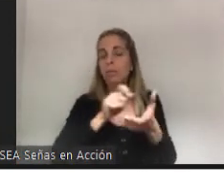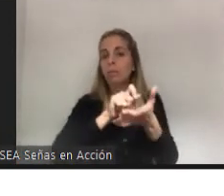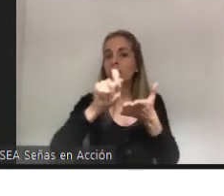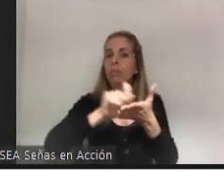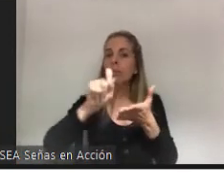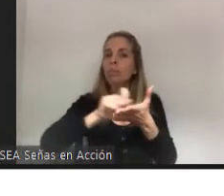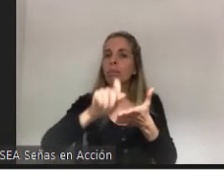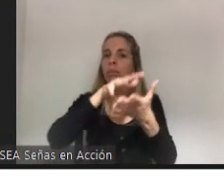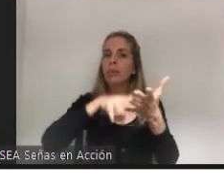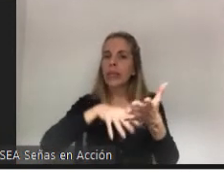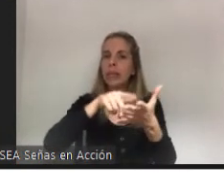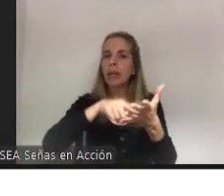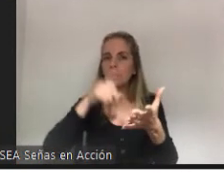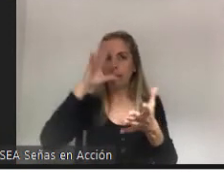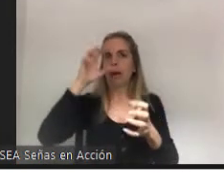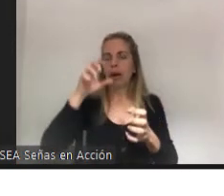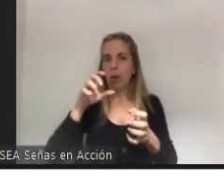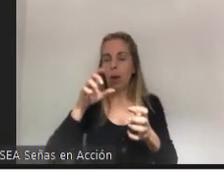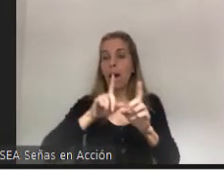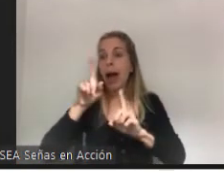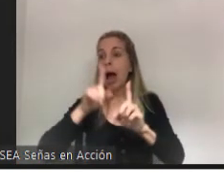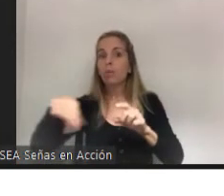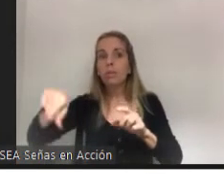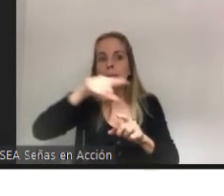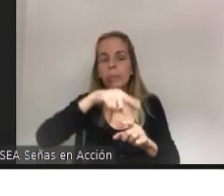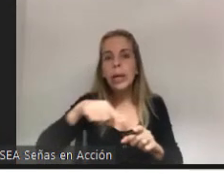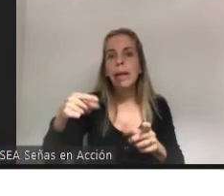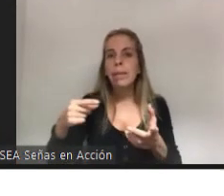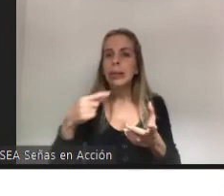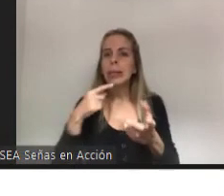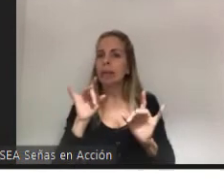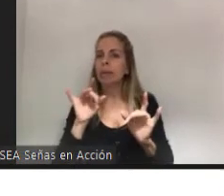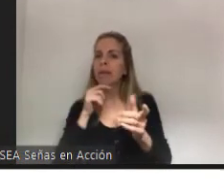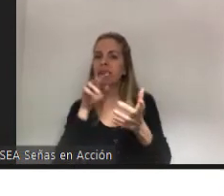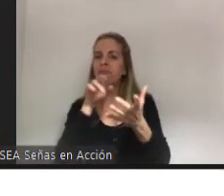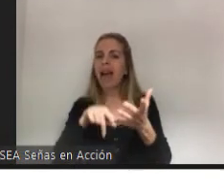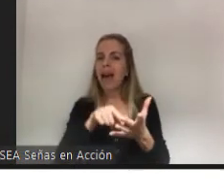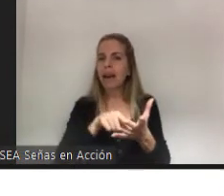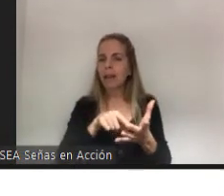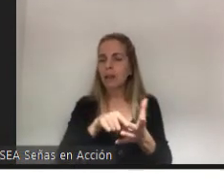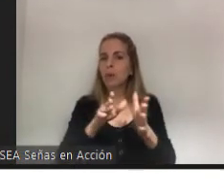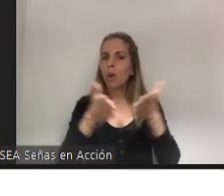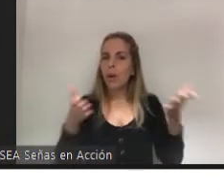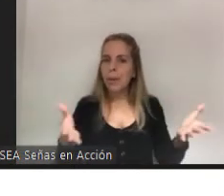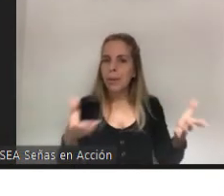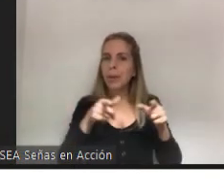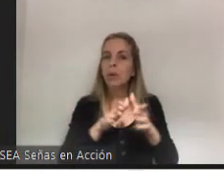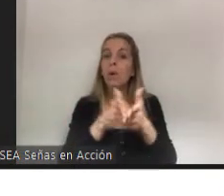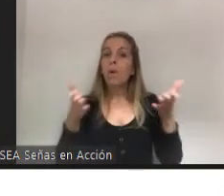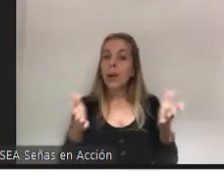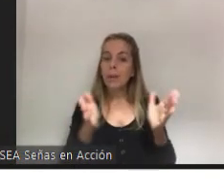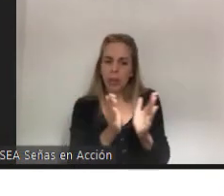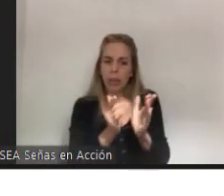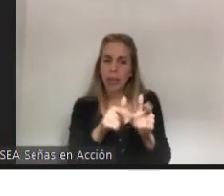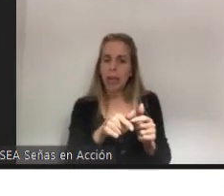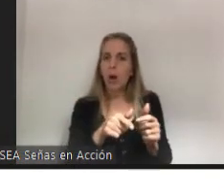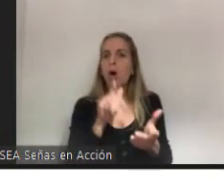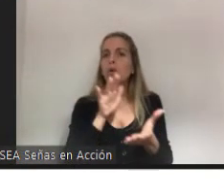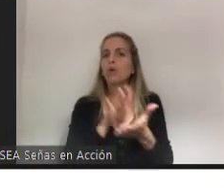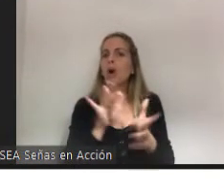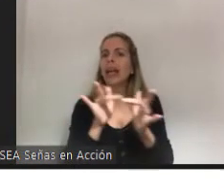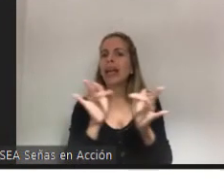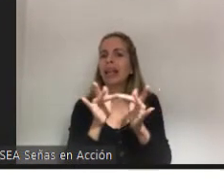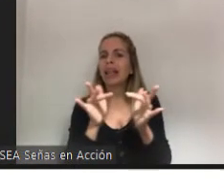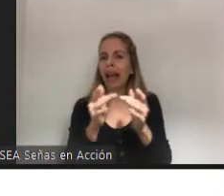Heidegger, for those of us that could not otherwise read his books. And there is one